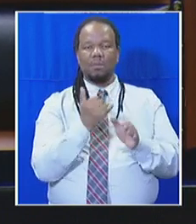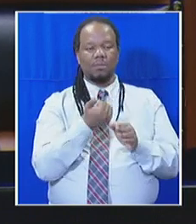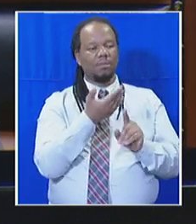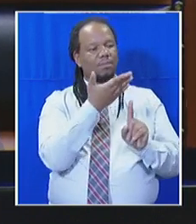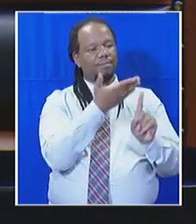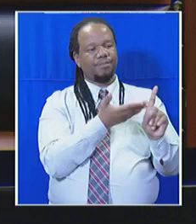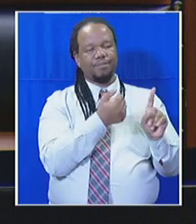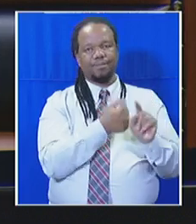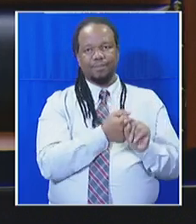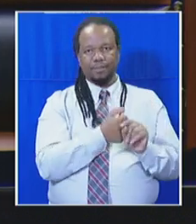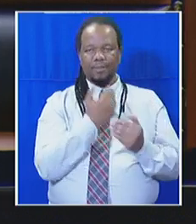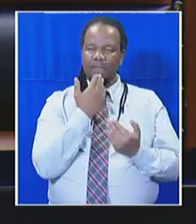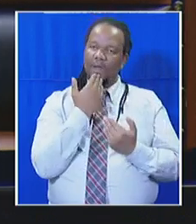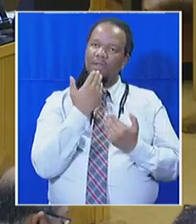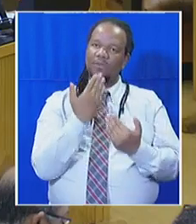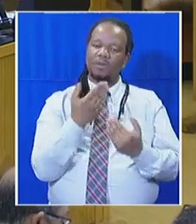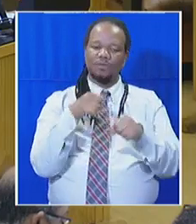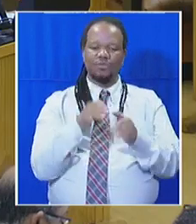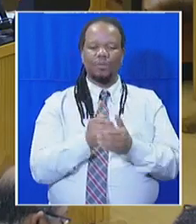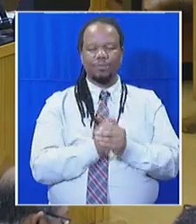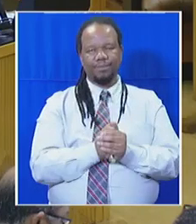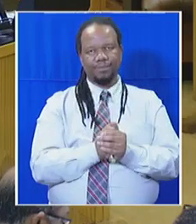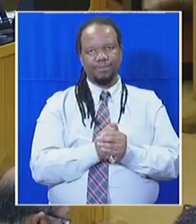Minister. Thank you very much, Honorable Chair.